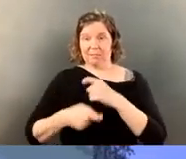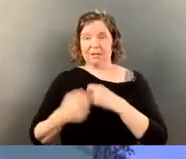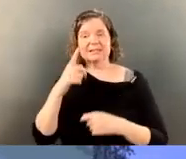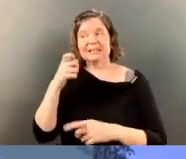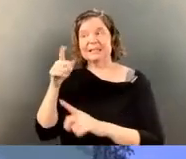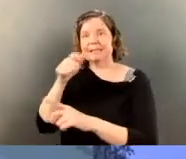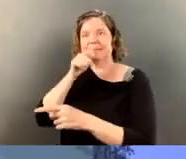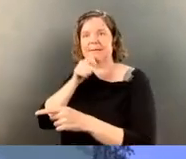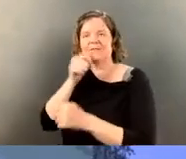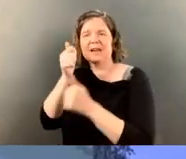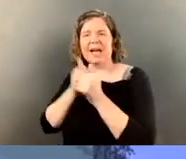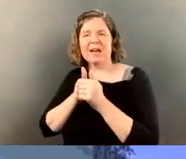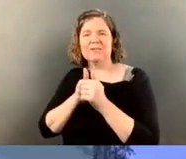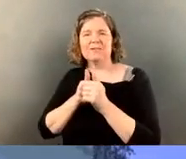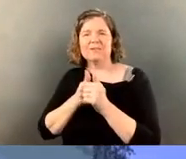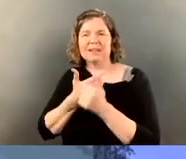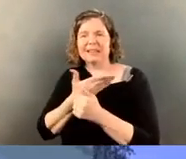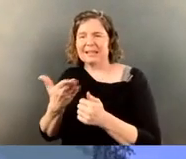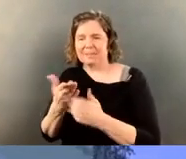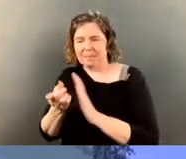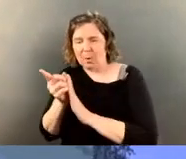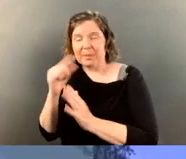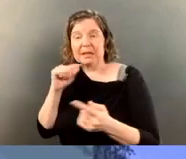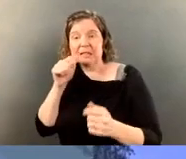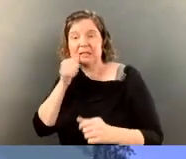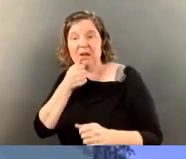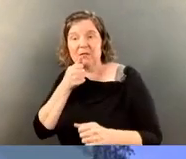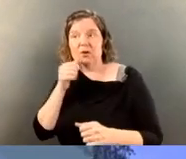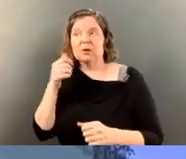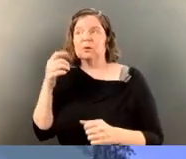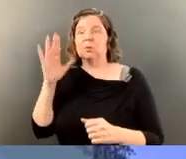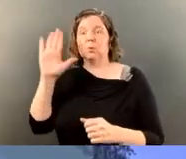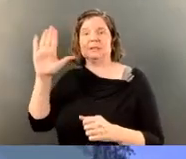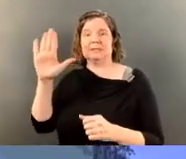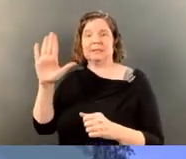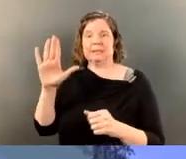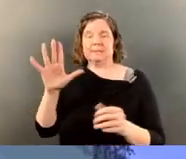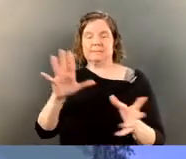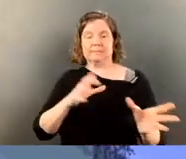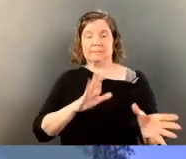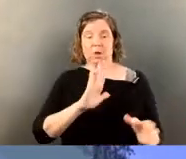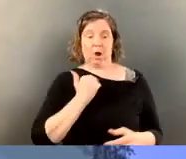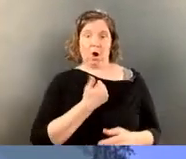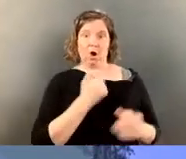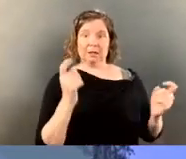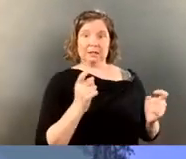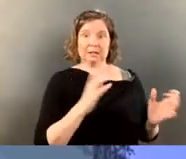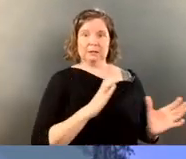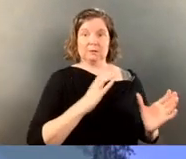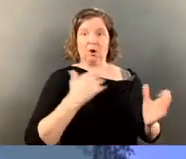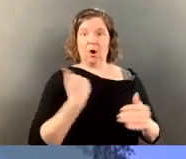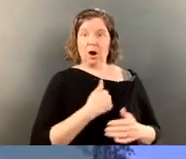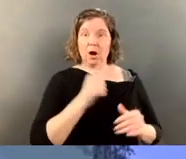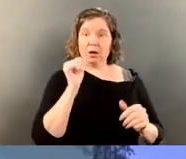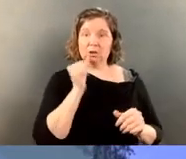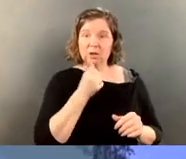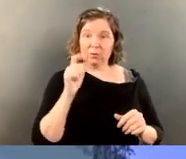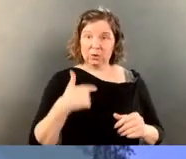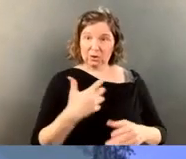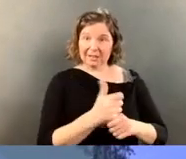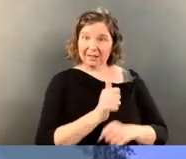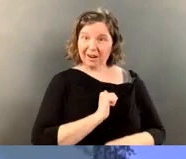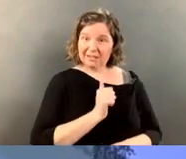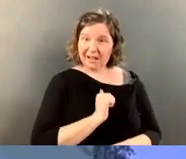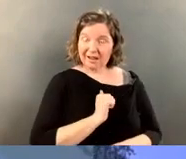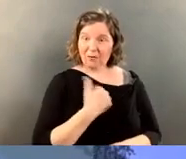he suffered. Every single moment that he suffered was him taking on our suffering that we deserved for our